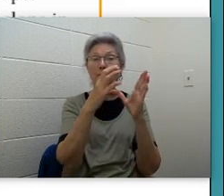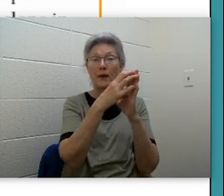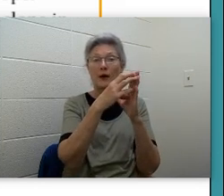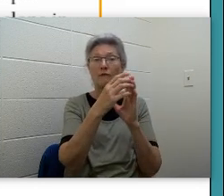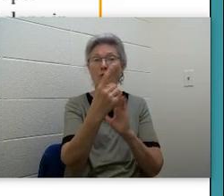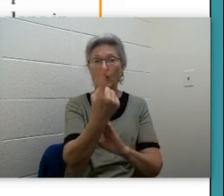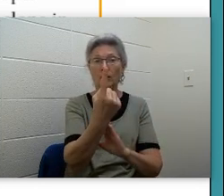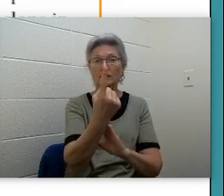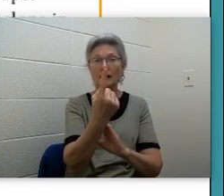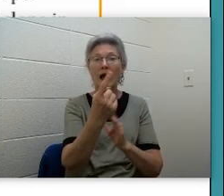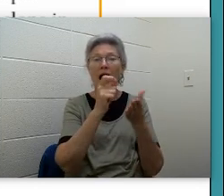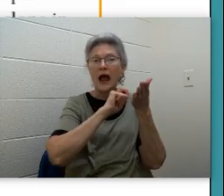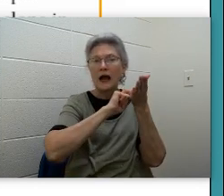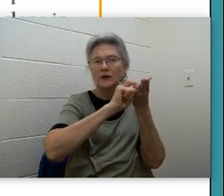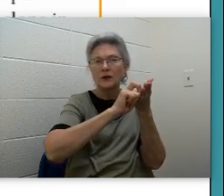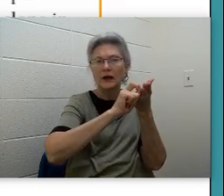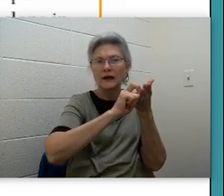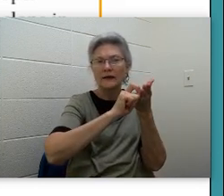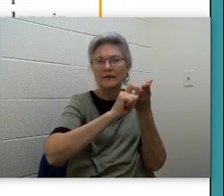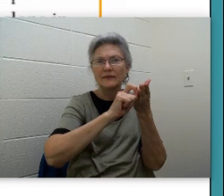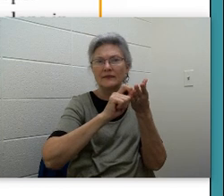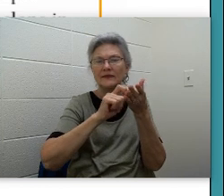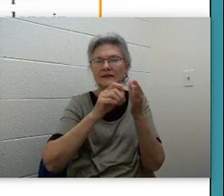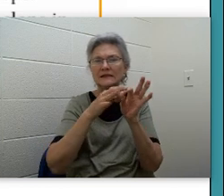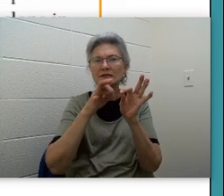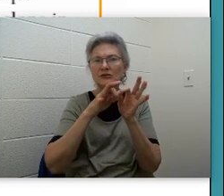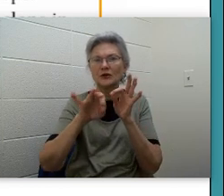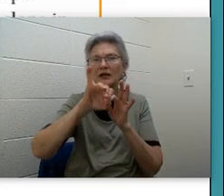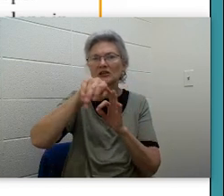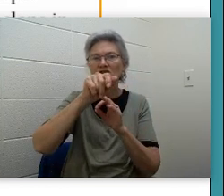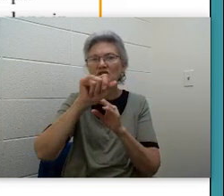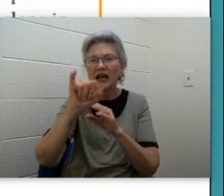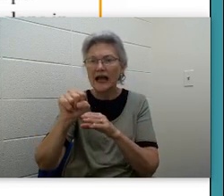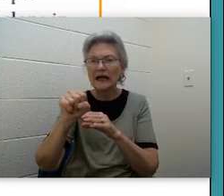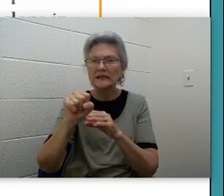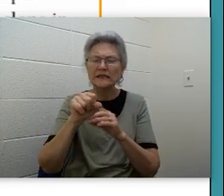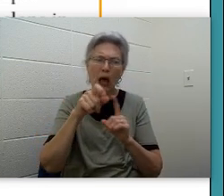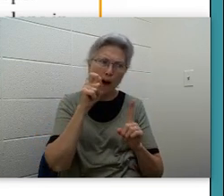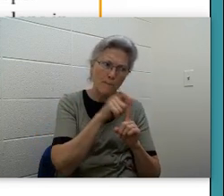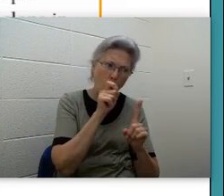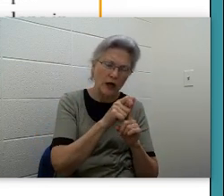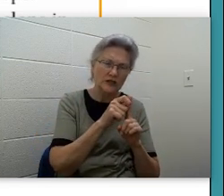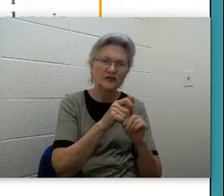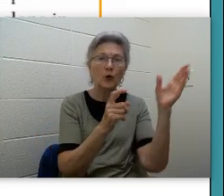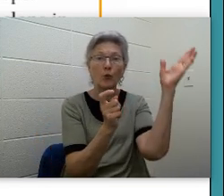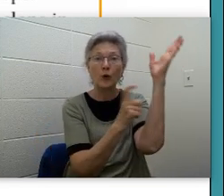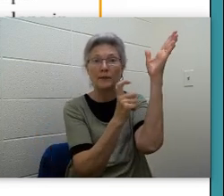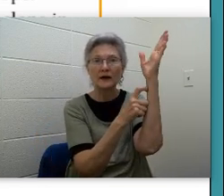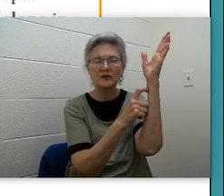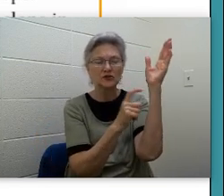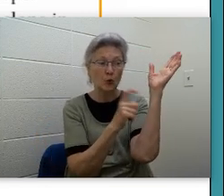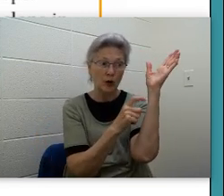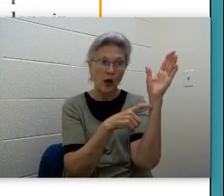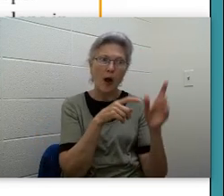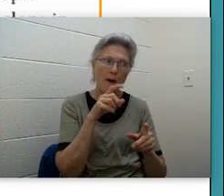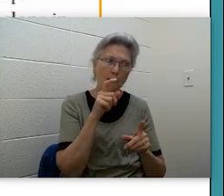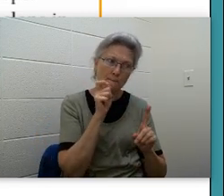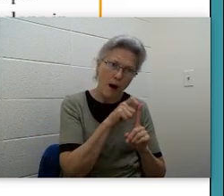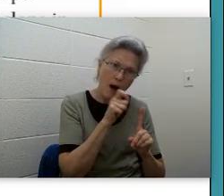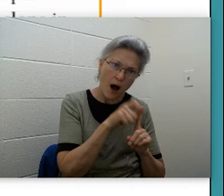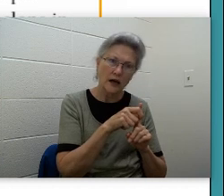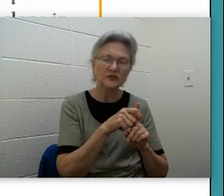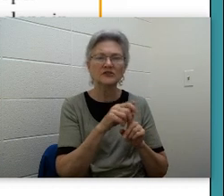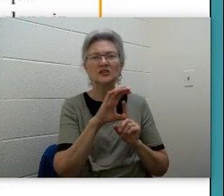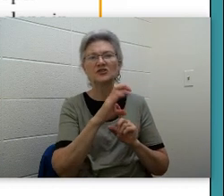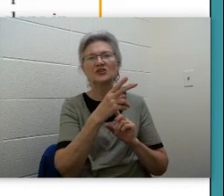1. I underlined the sentences where the jays boss the woodpeckers boss the chickadees, and the chickadees boss the